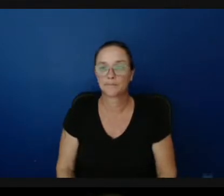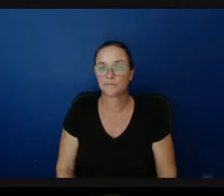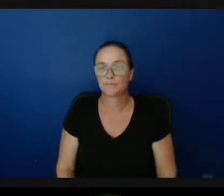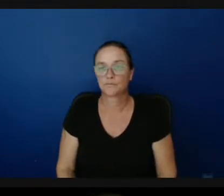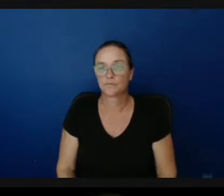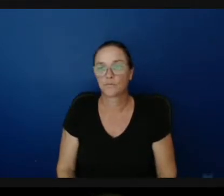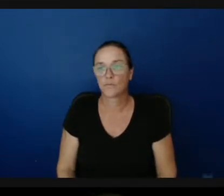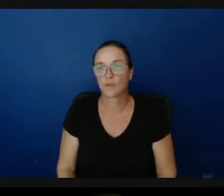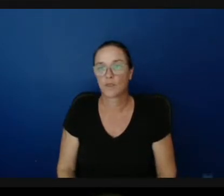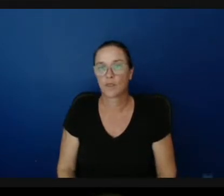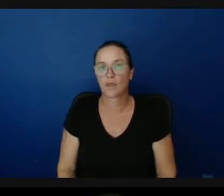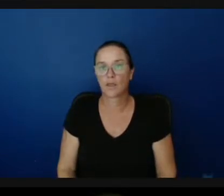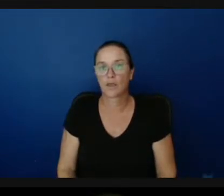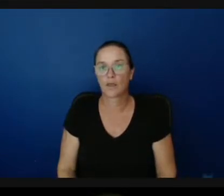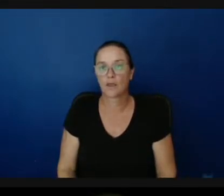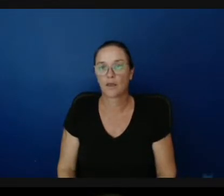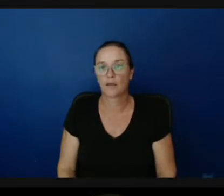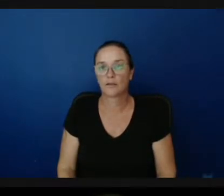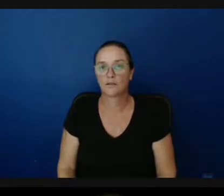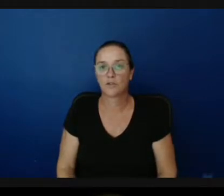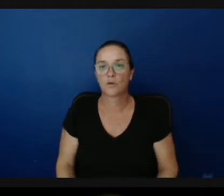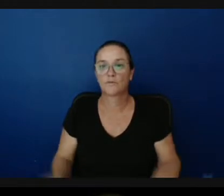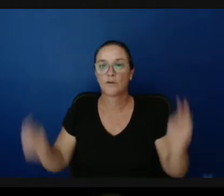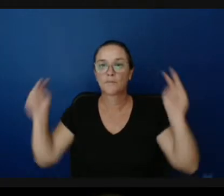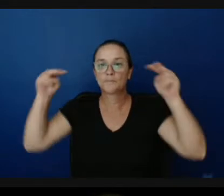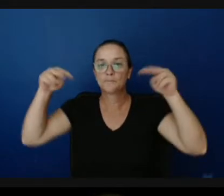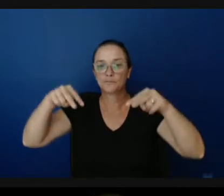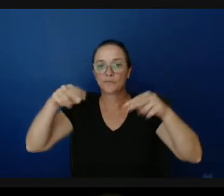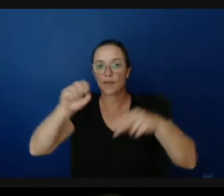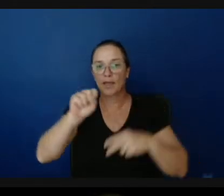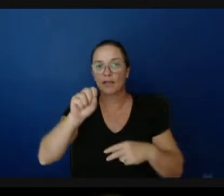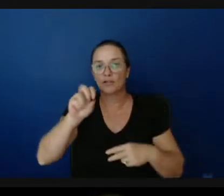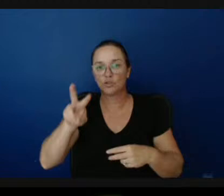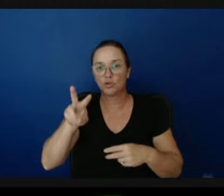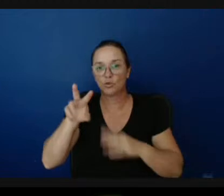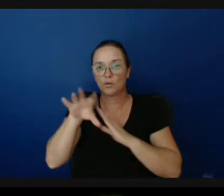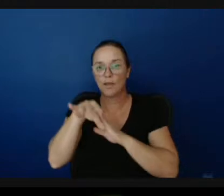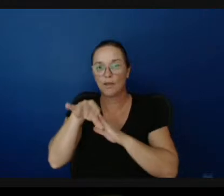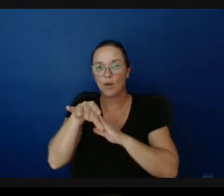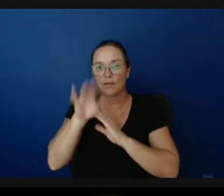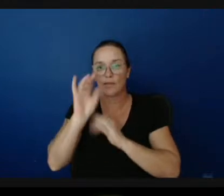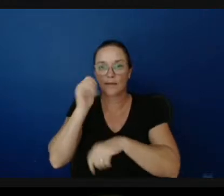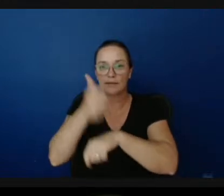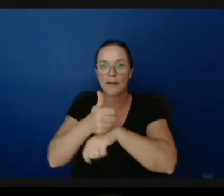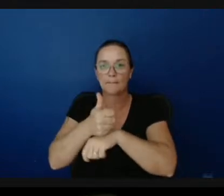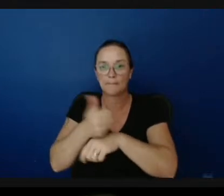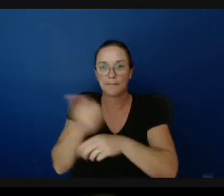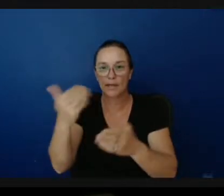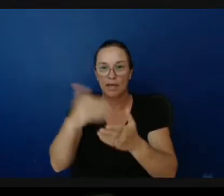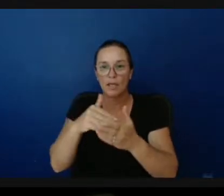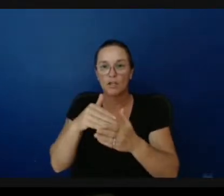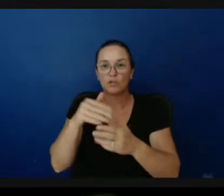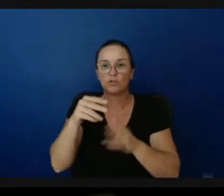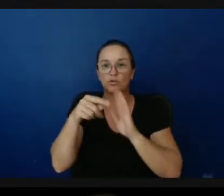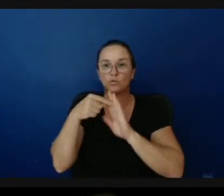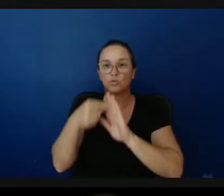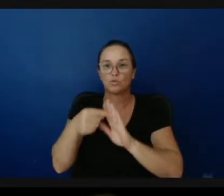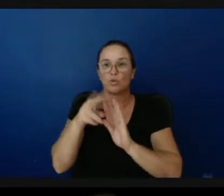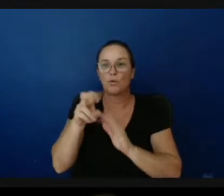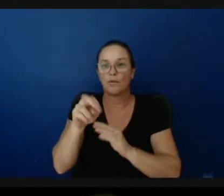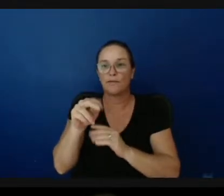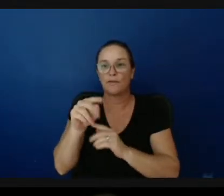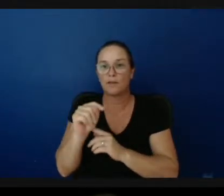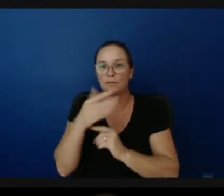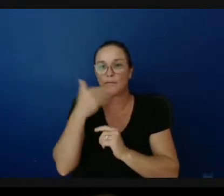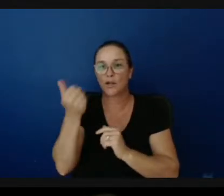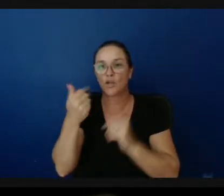view from above, and there is also the S2 camera that was redeployed to look at the vents more closely. And so here you